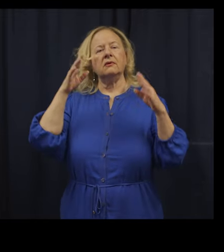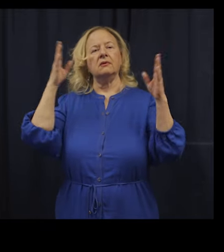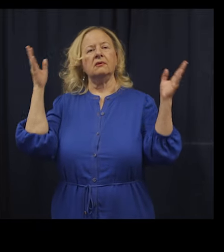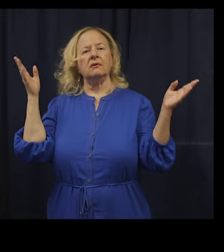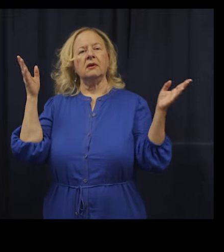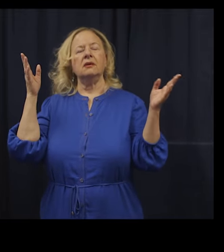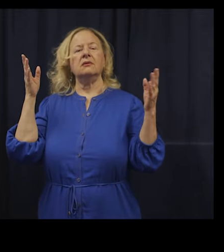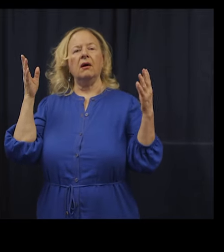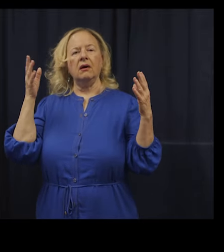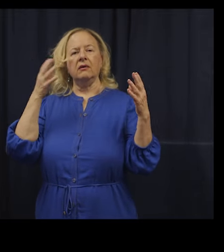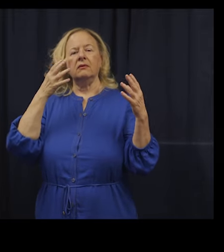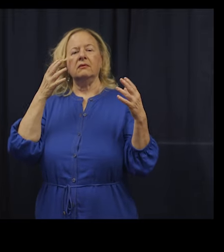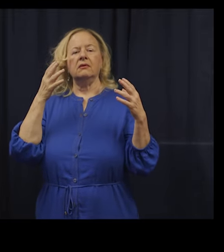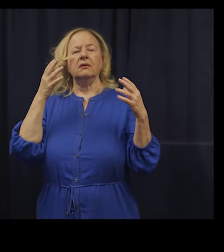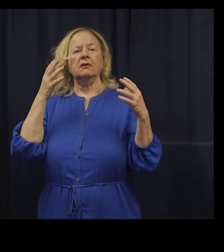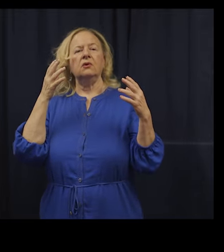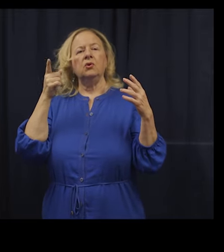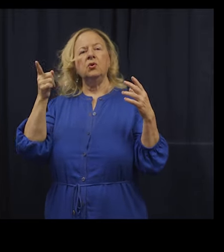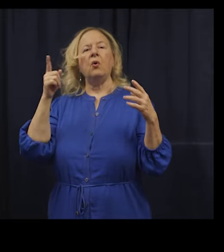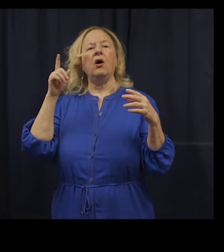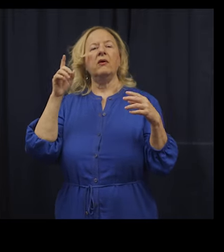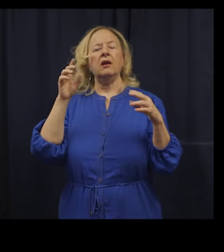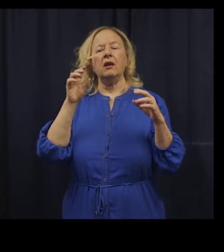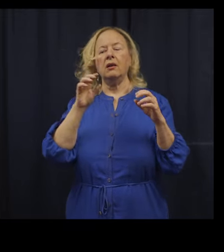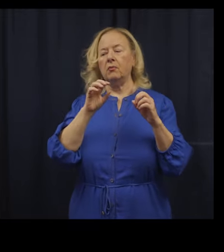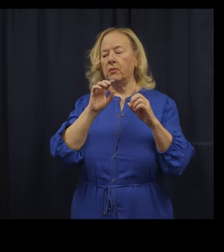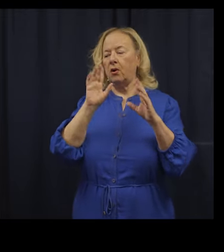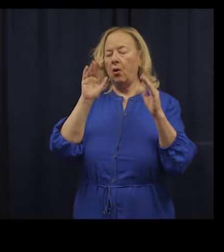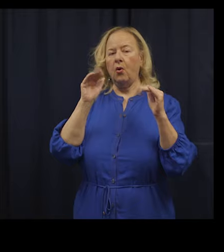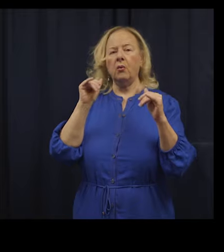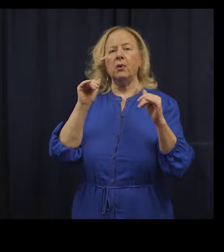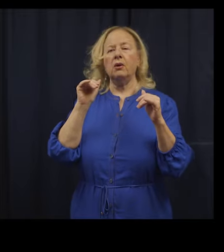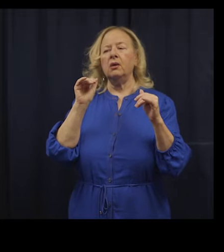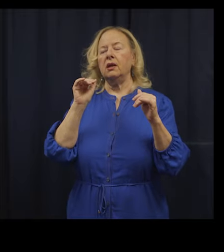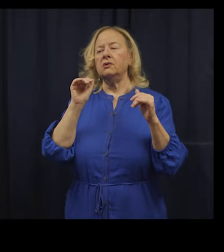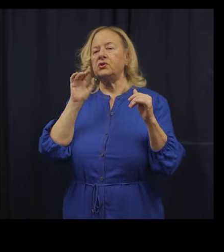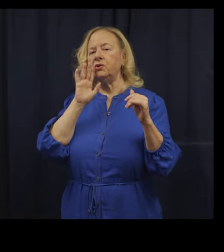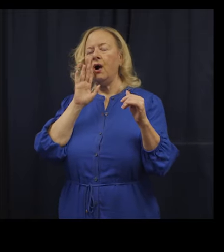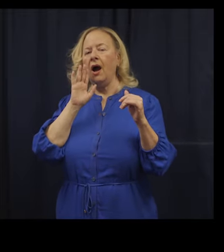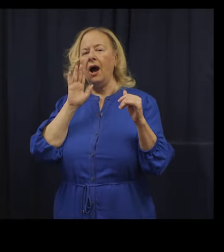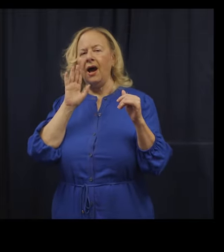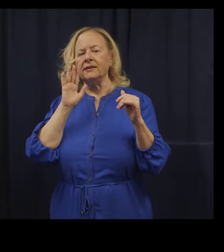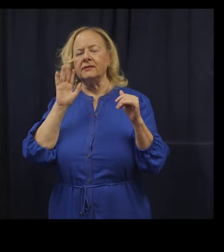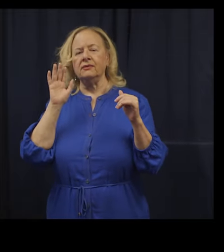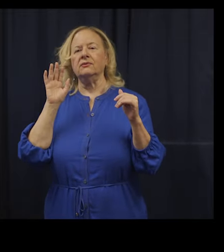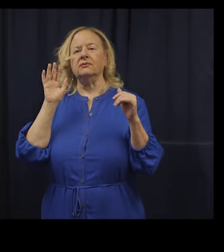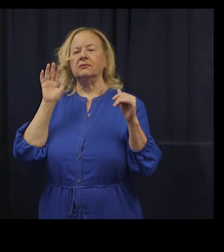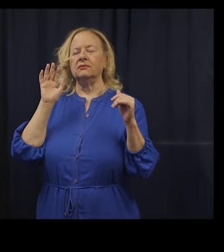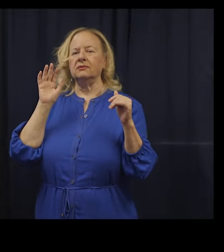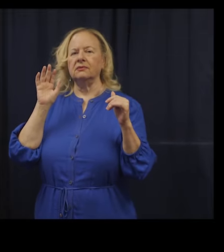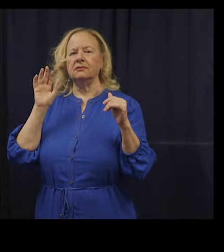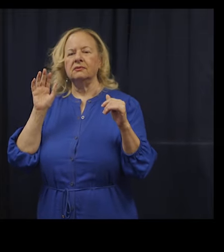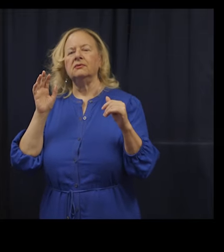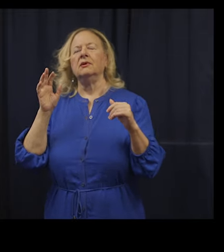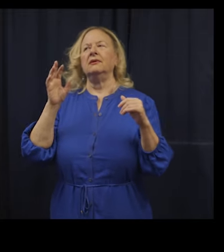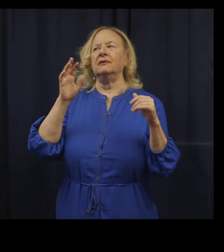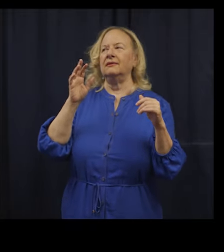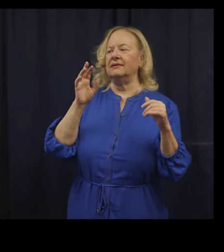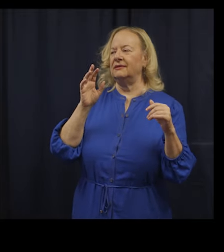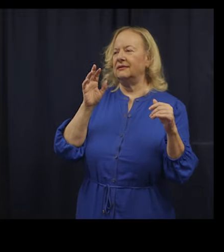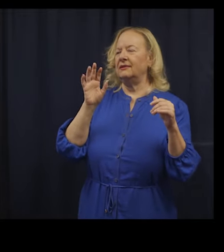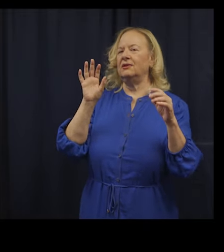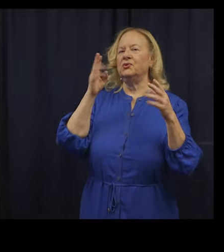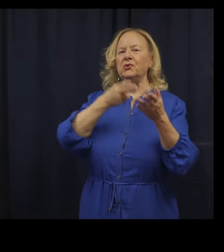the darkness around me. You are the hope to the hopeless and broken. You are the